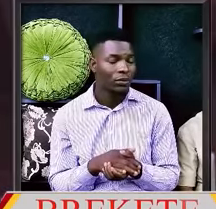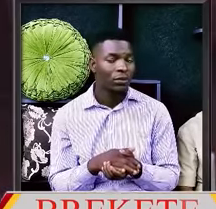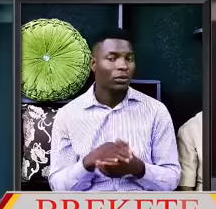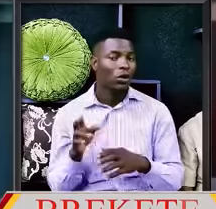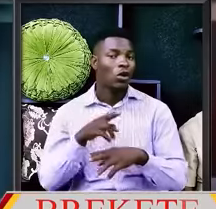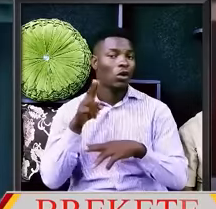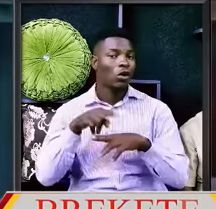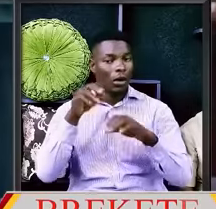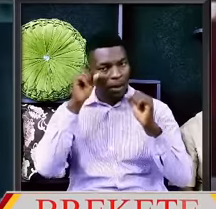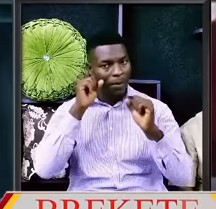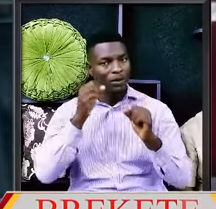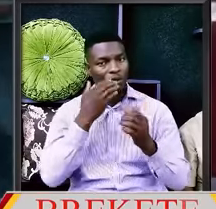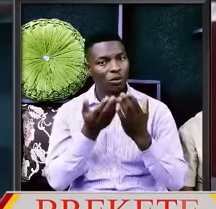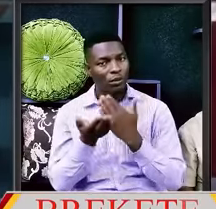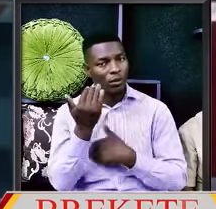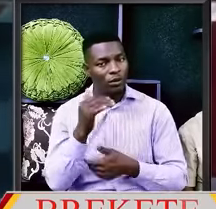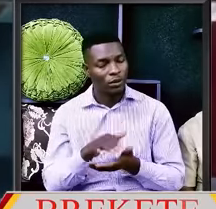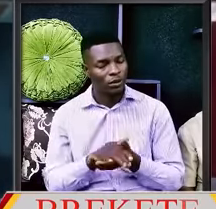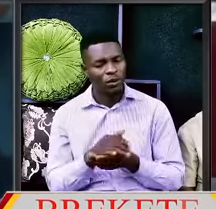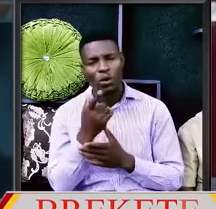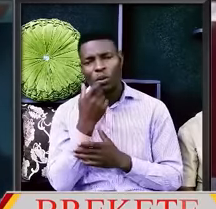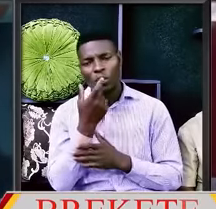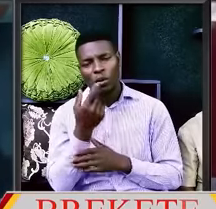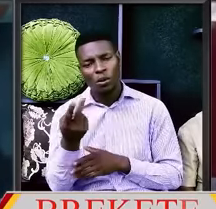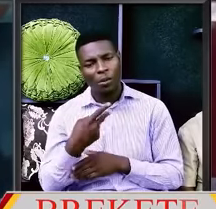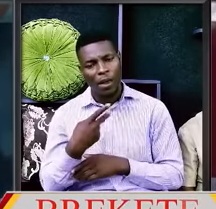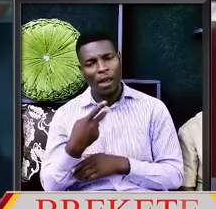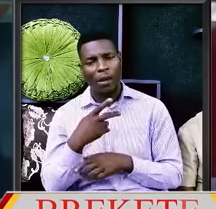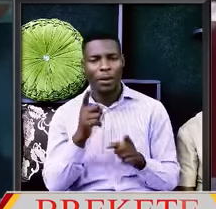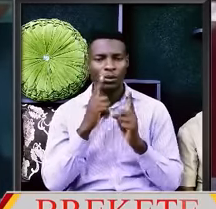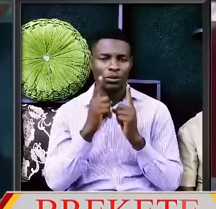Good morning. President, good morning. Morning. Now, who good morning, sir.